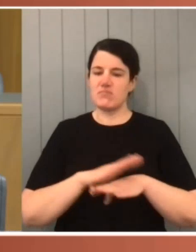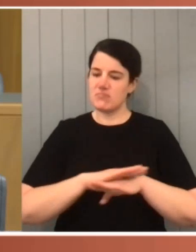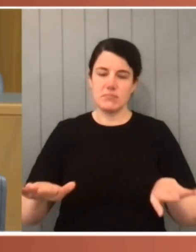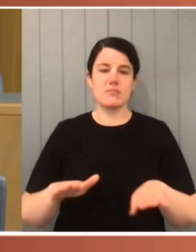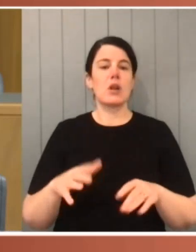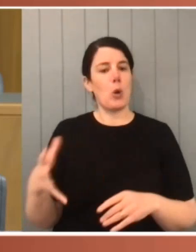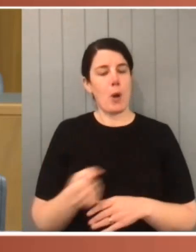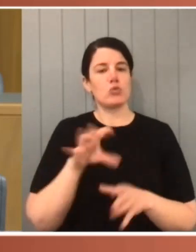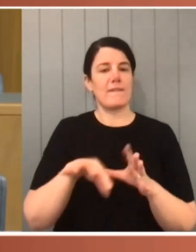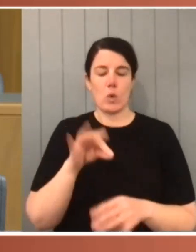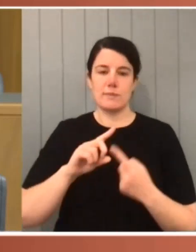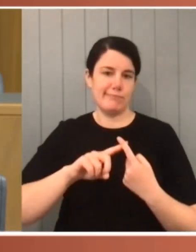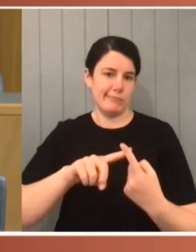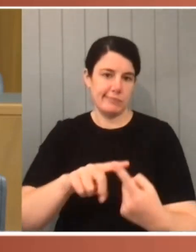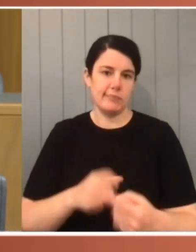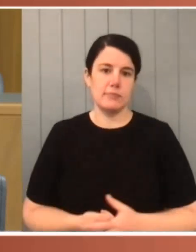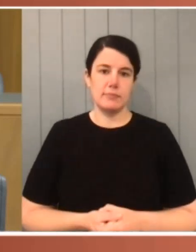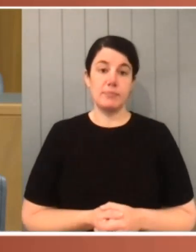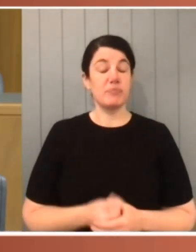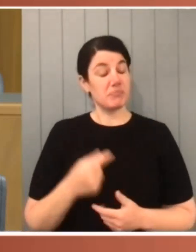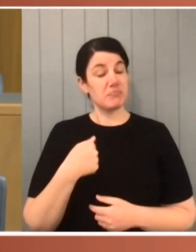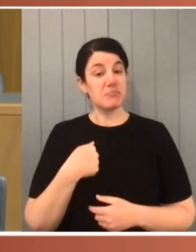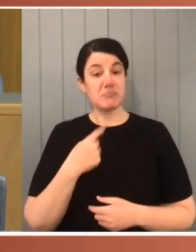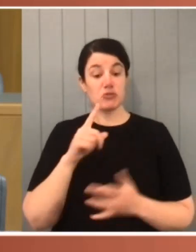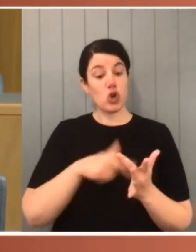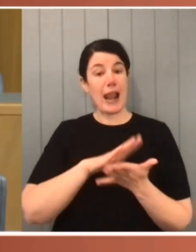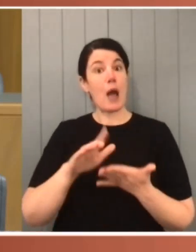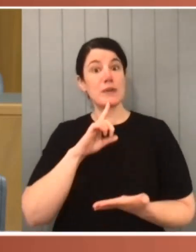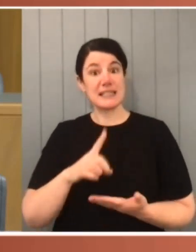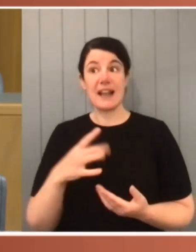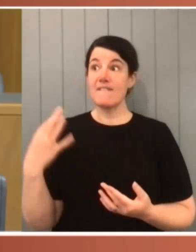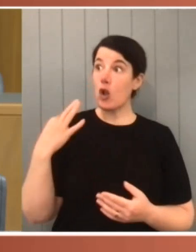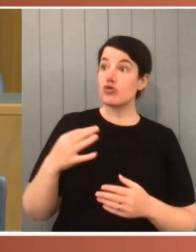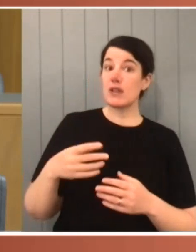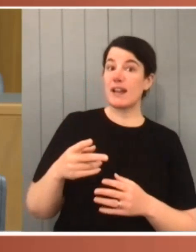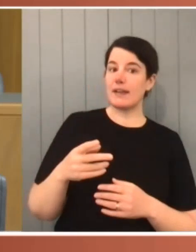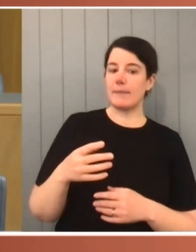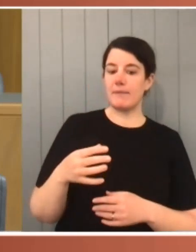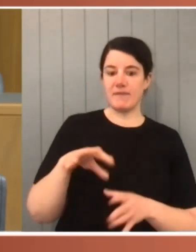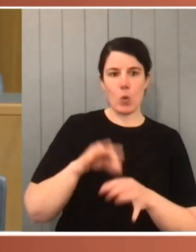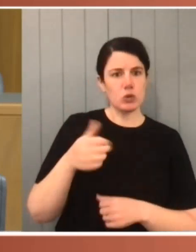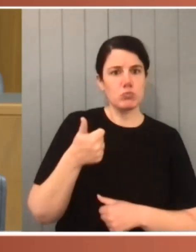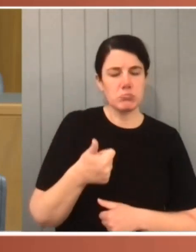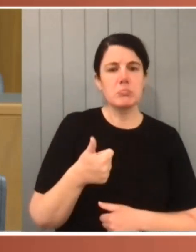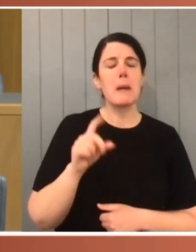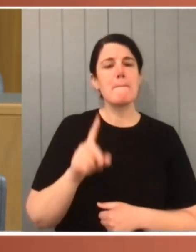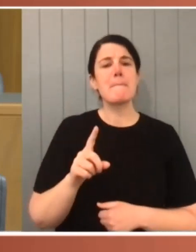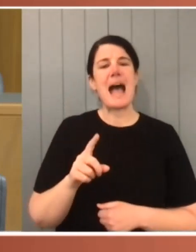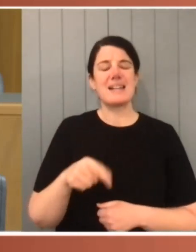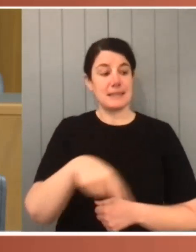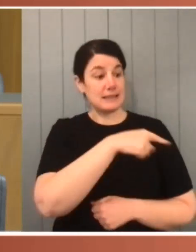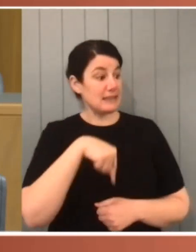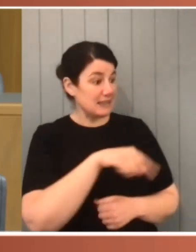Though restating his personal preference for voluntary voting, Howard acknowledged many in his government